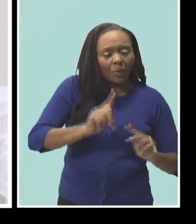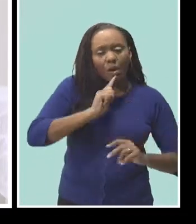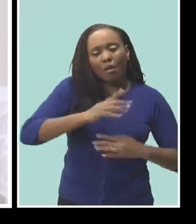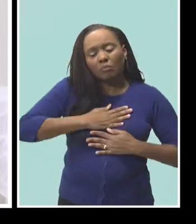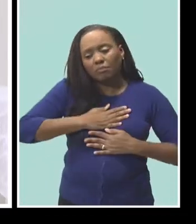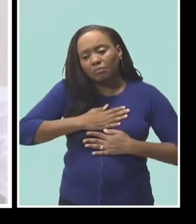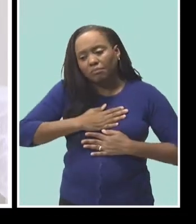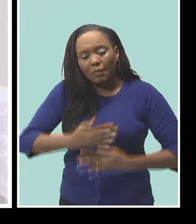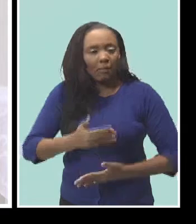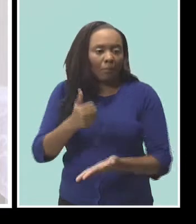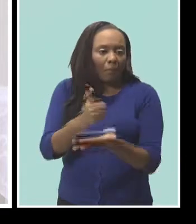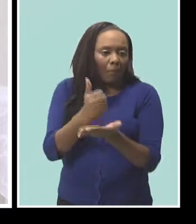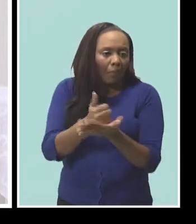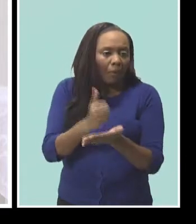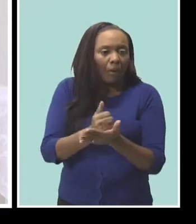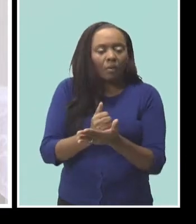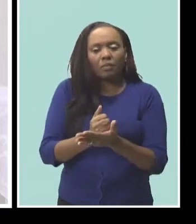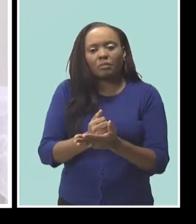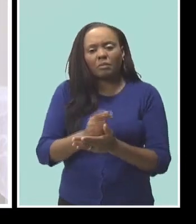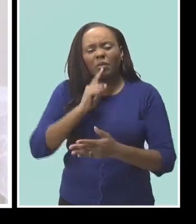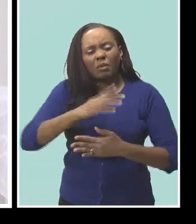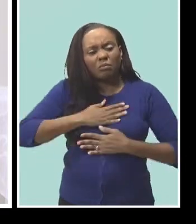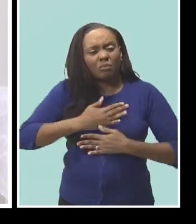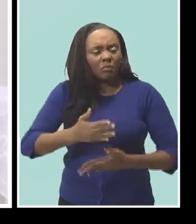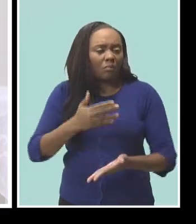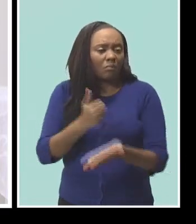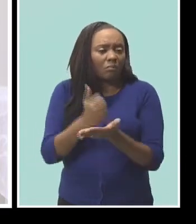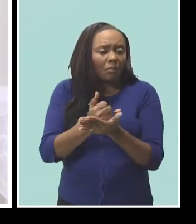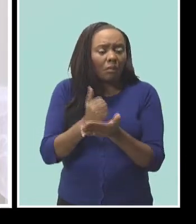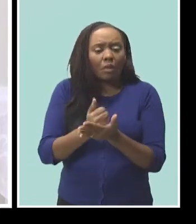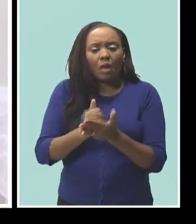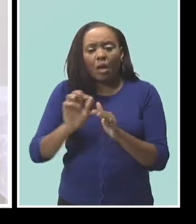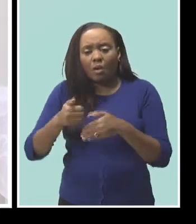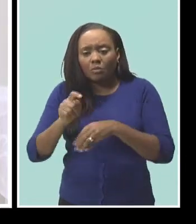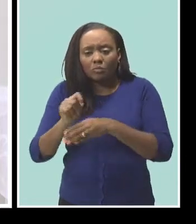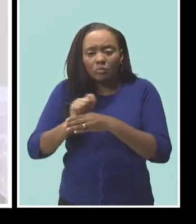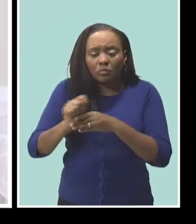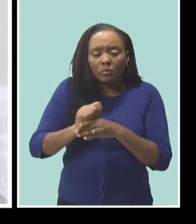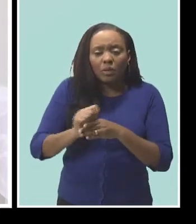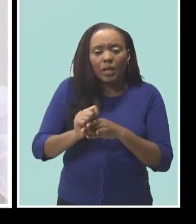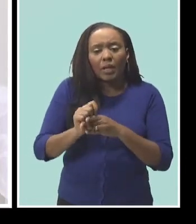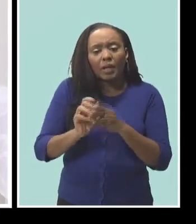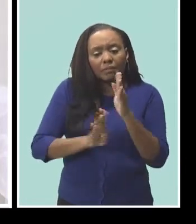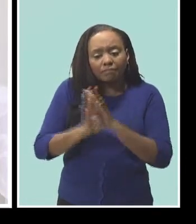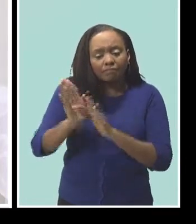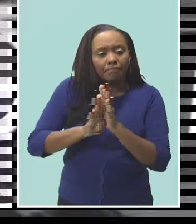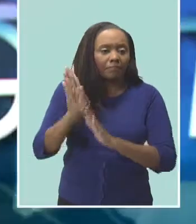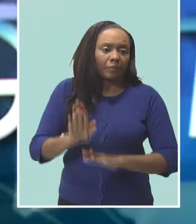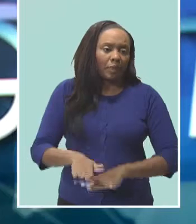to assist us in the training and development of our children.